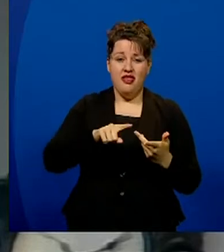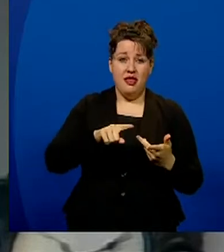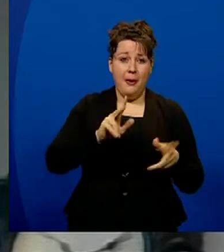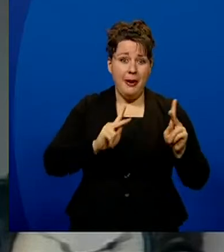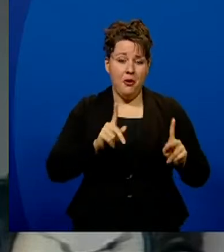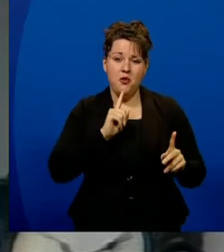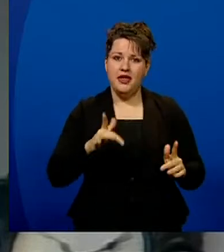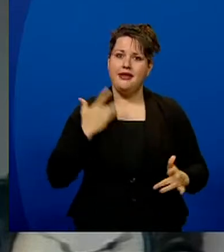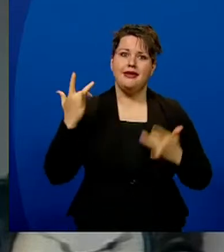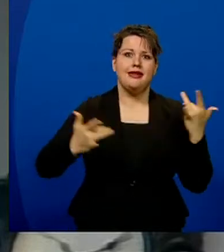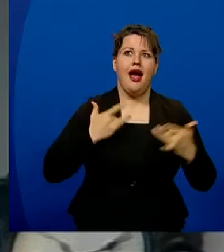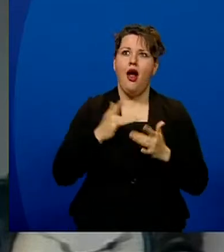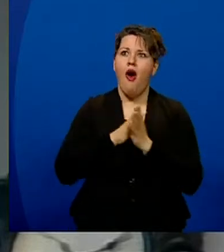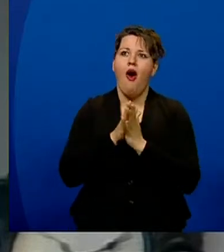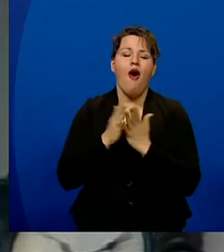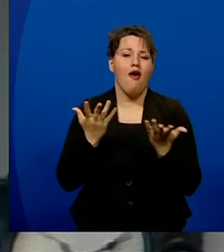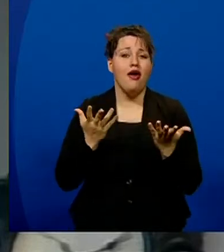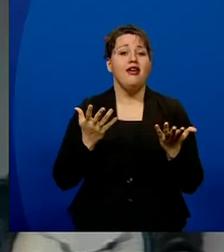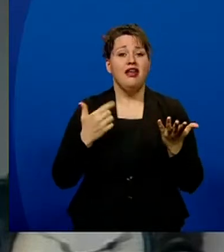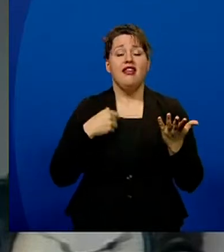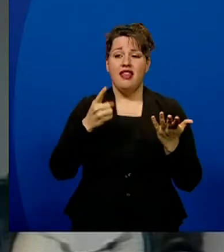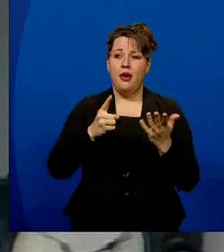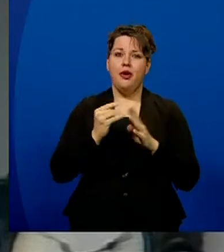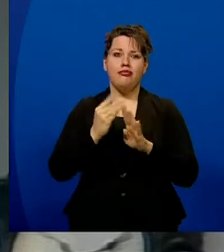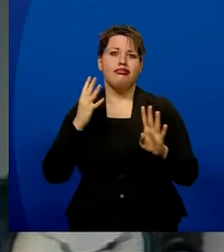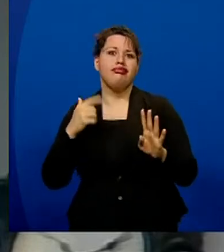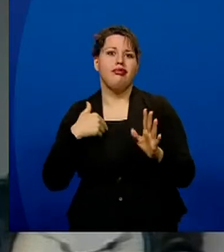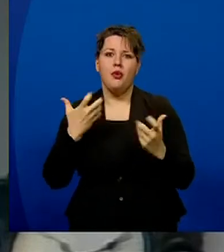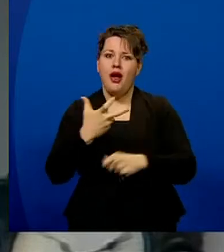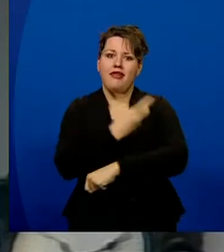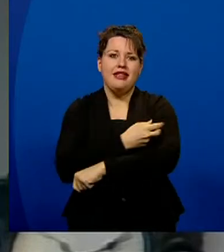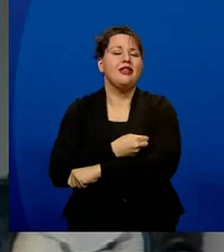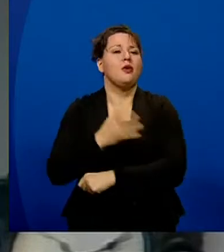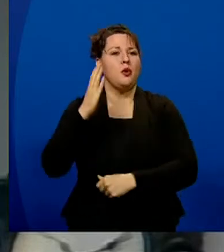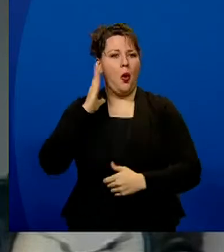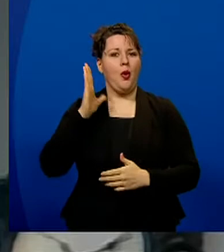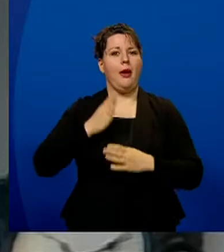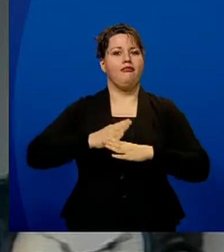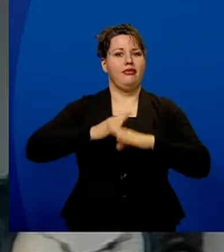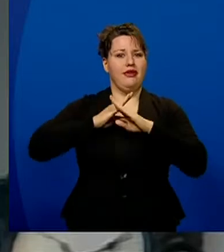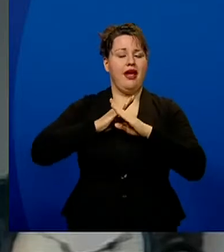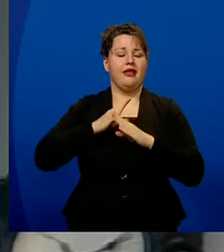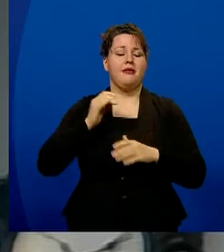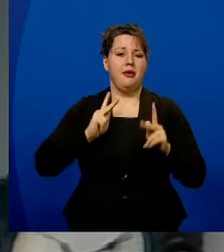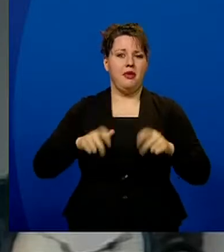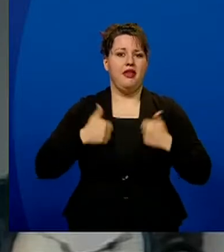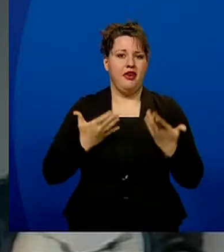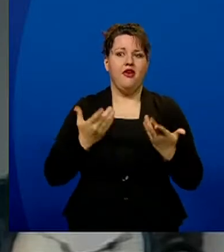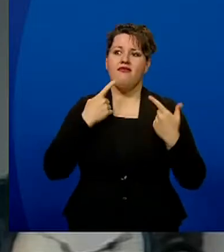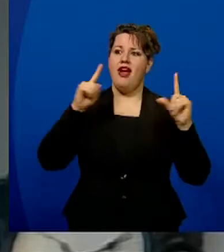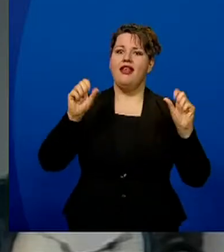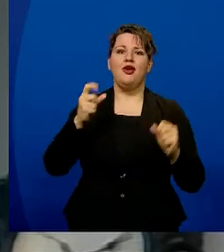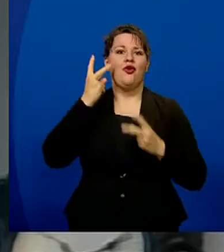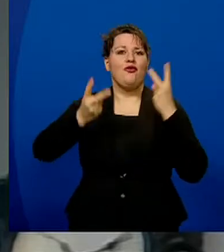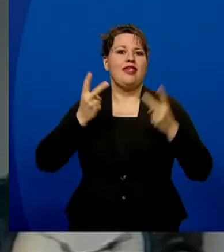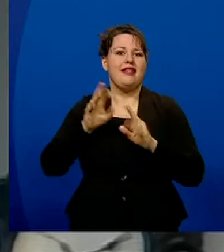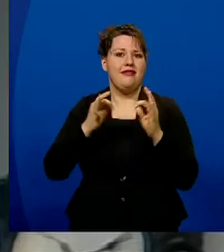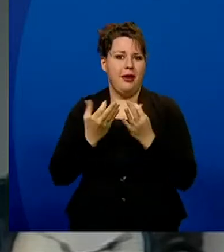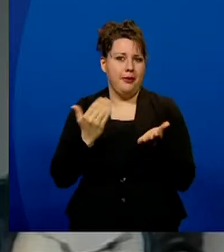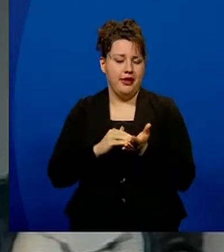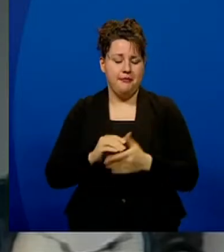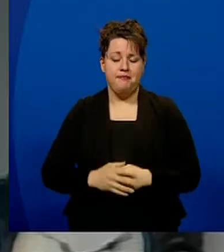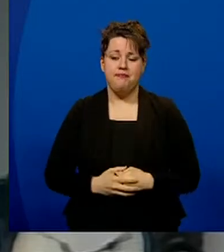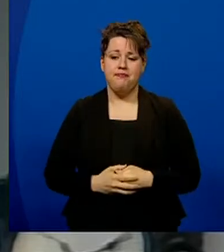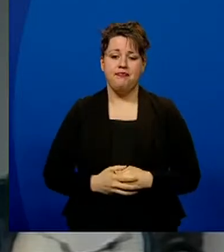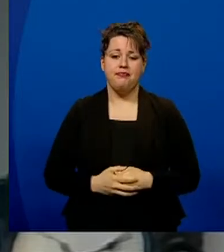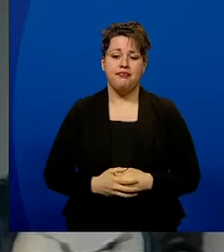ticket. Our staff lined up to get vaccines knowing they were protecting our residents, that they could finally see the families again.